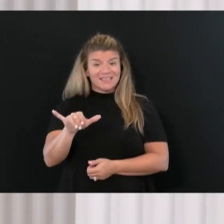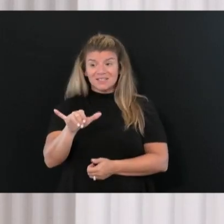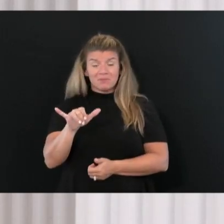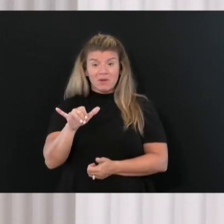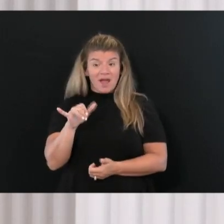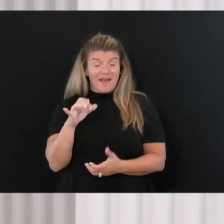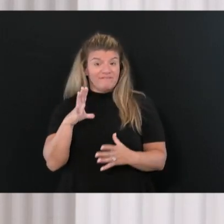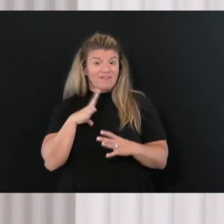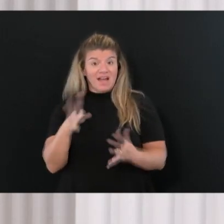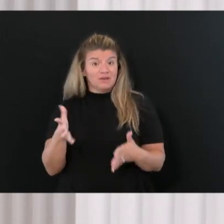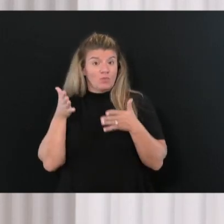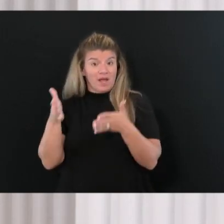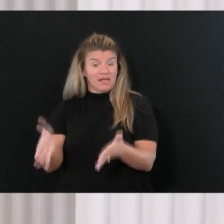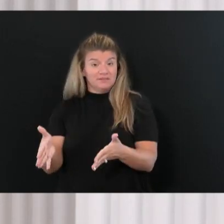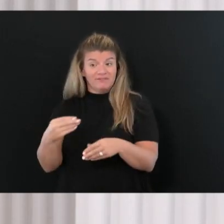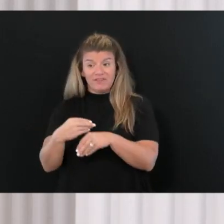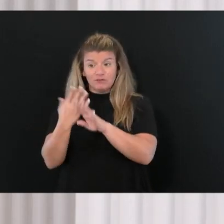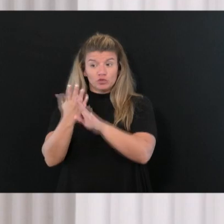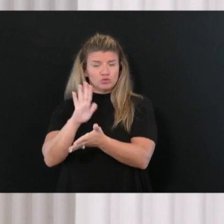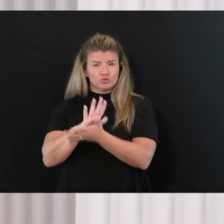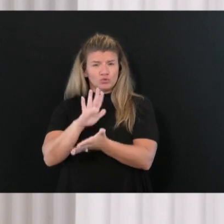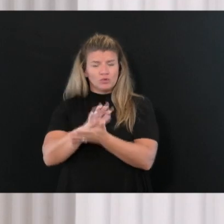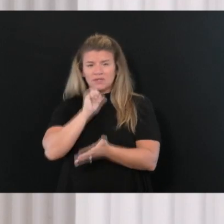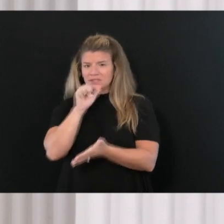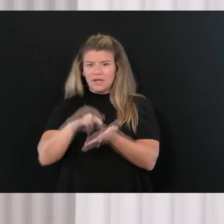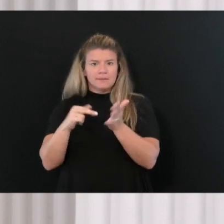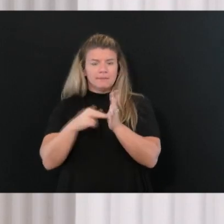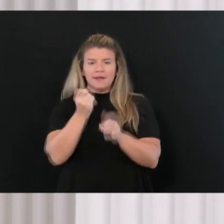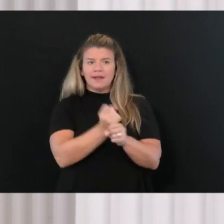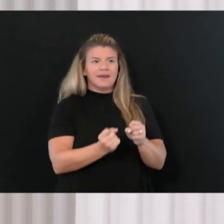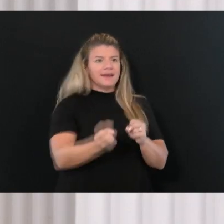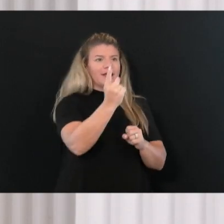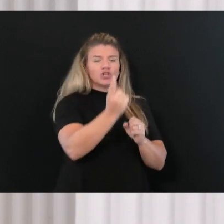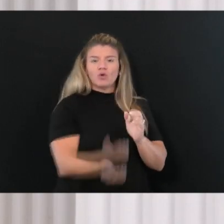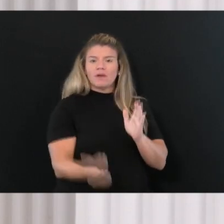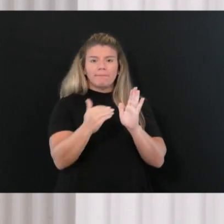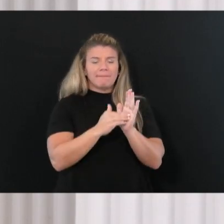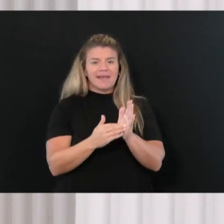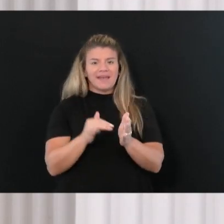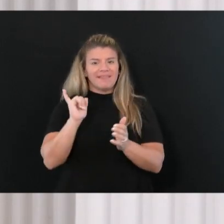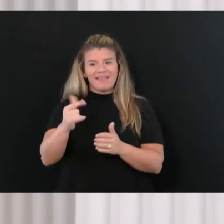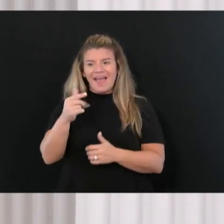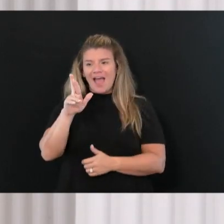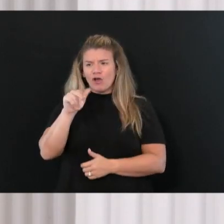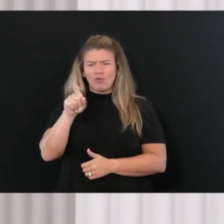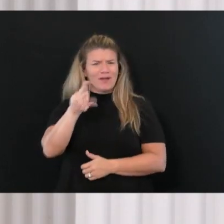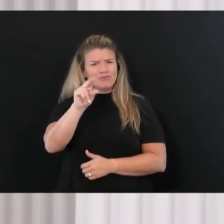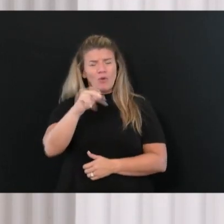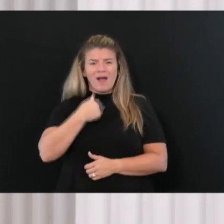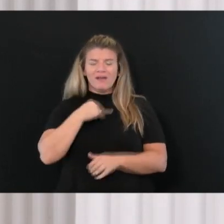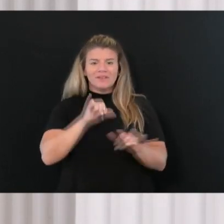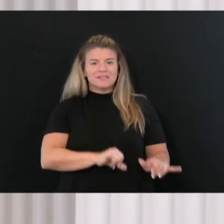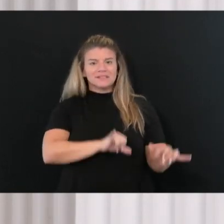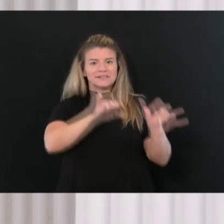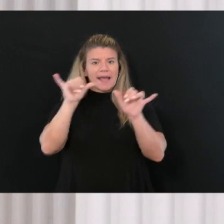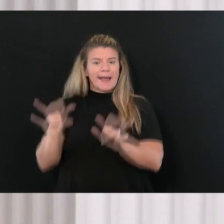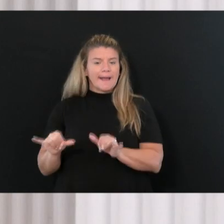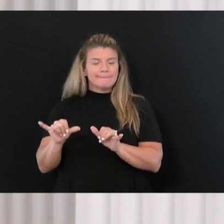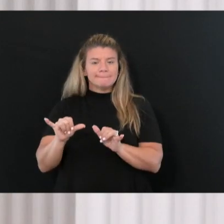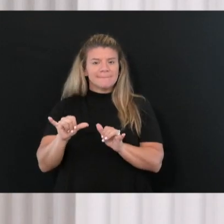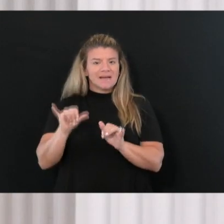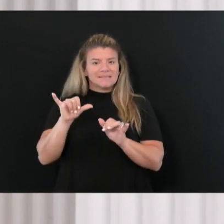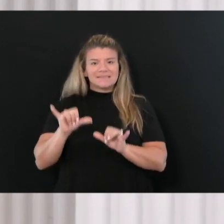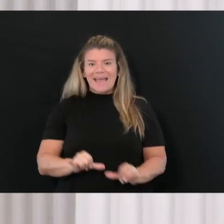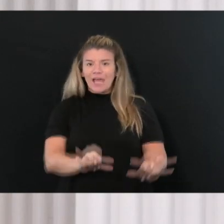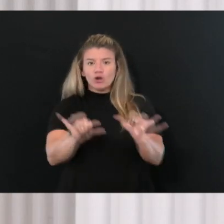to virtual school. You will not repeat the grade level the next year. It is the same content standards that your peers will be doing in